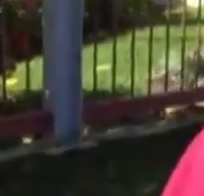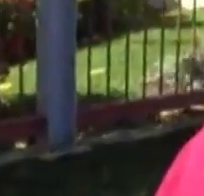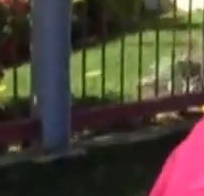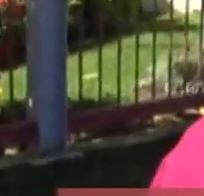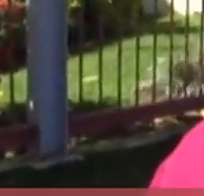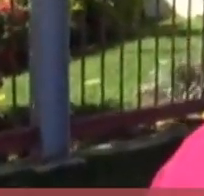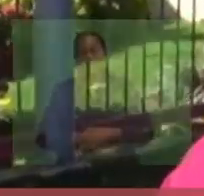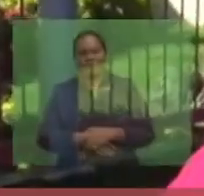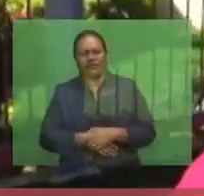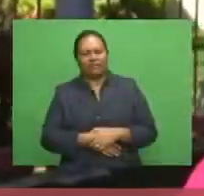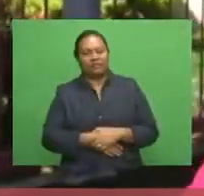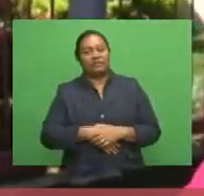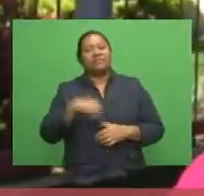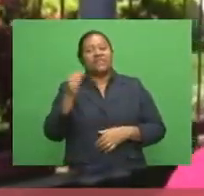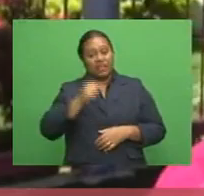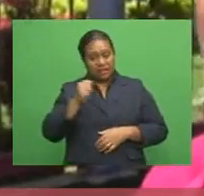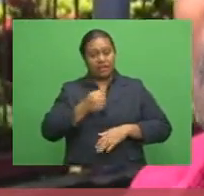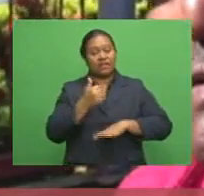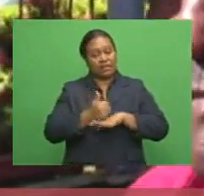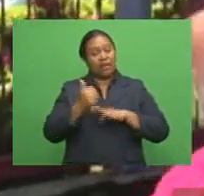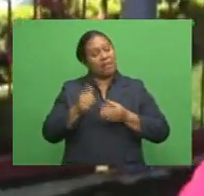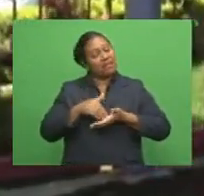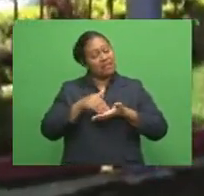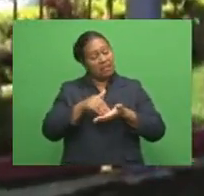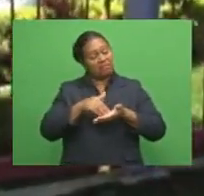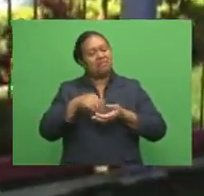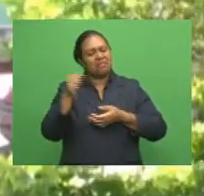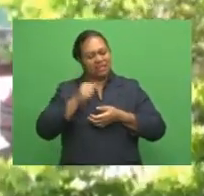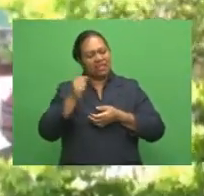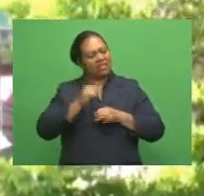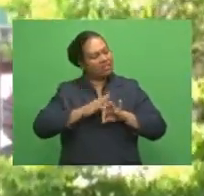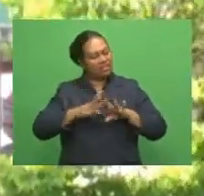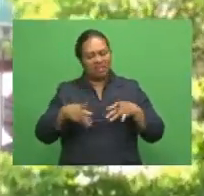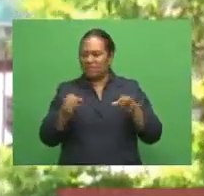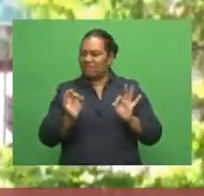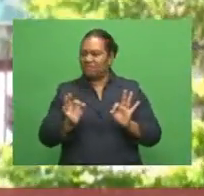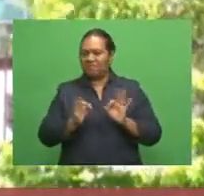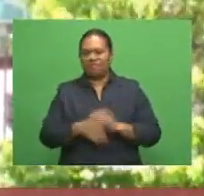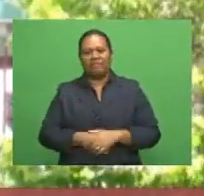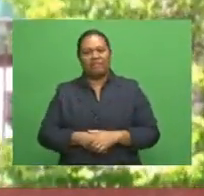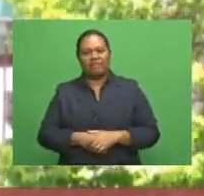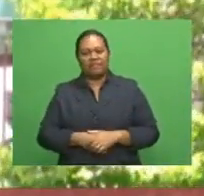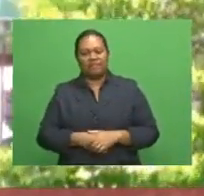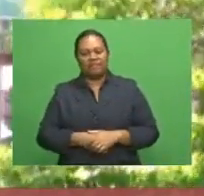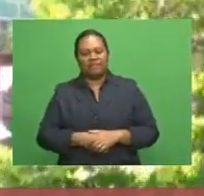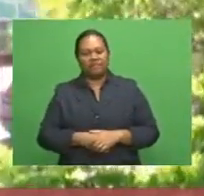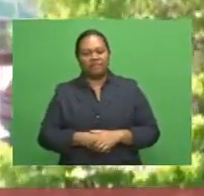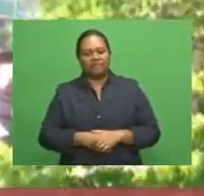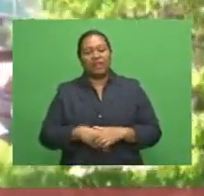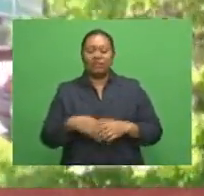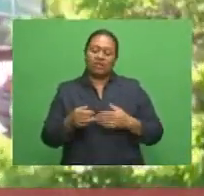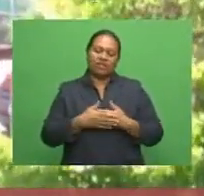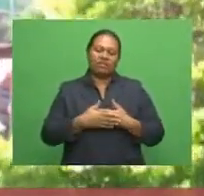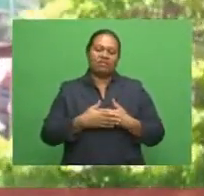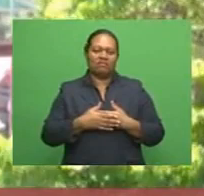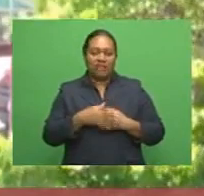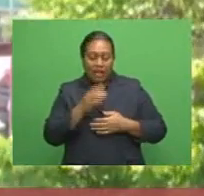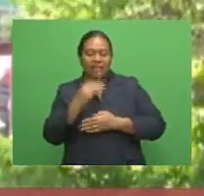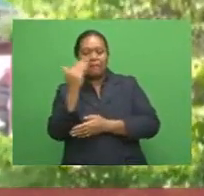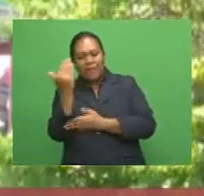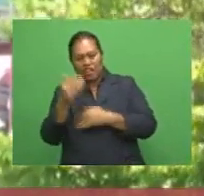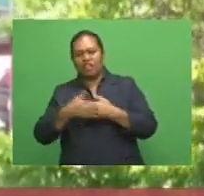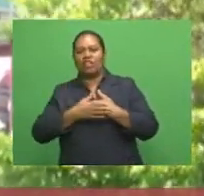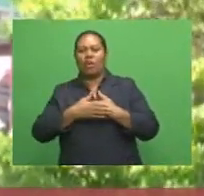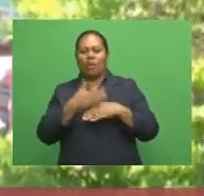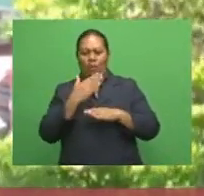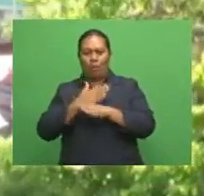If the government help, we can do this again. Everything will go well. This will all just be up to opening our borders to tourists from